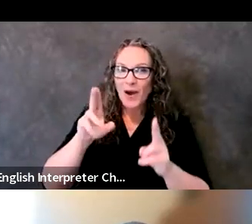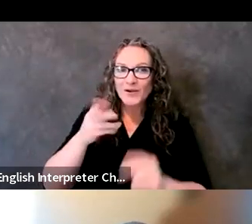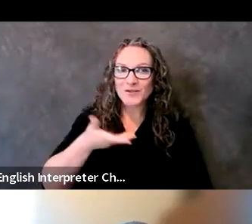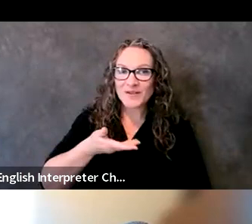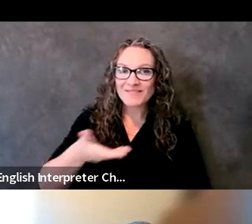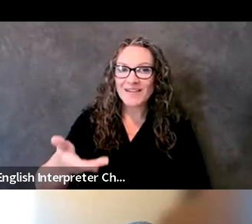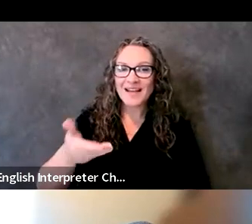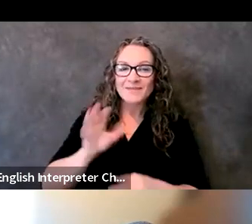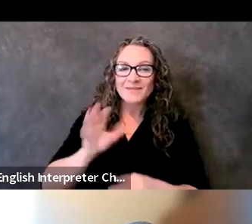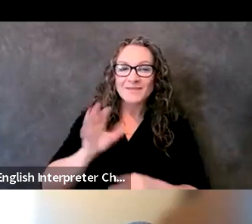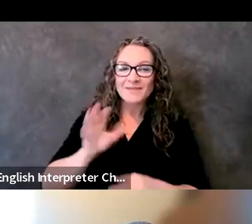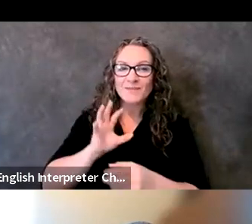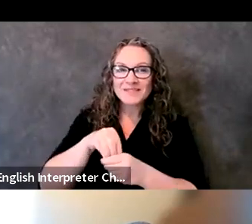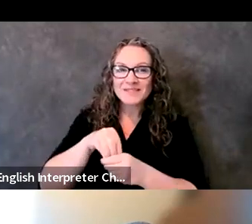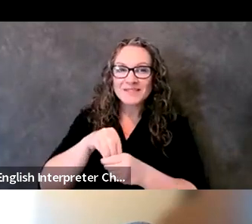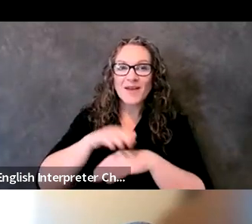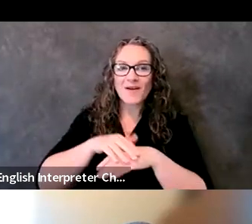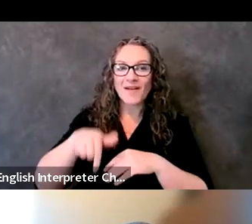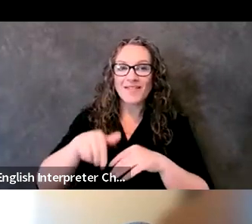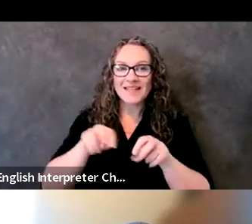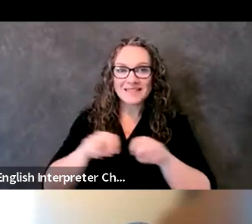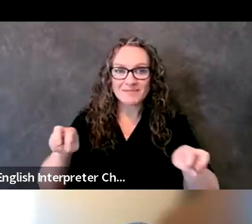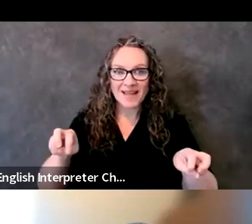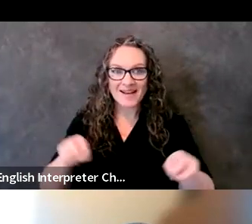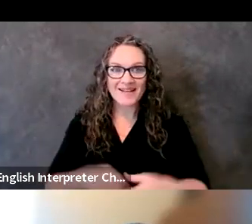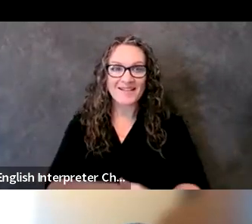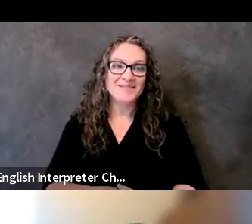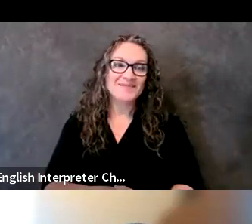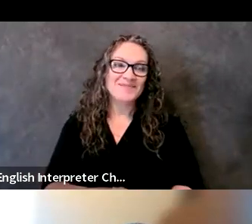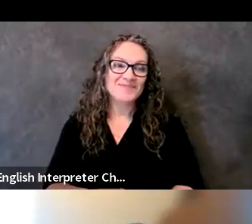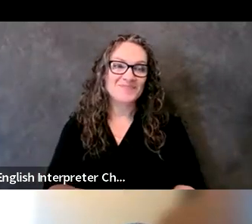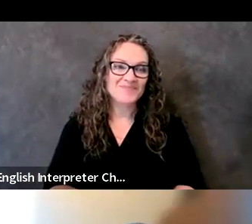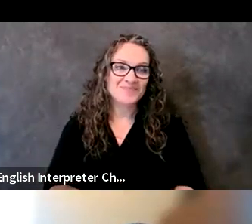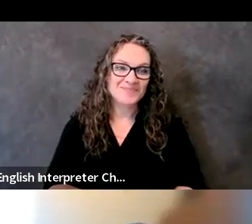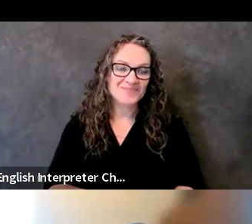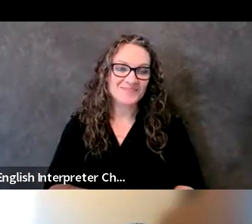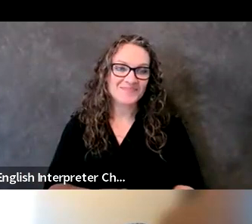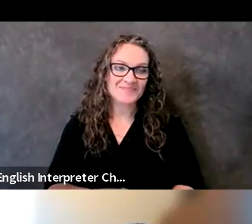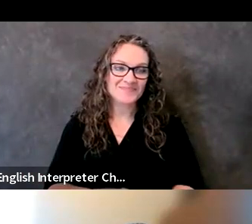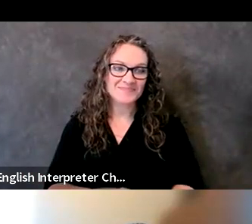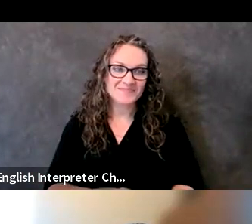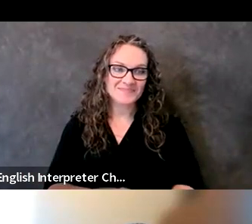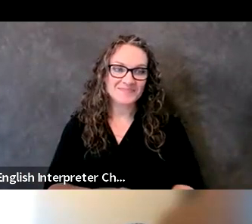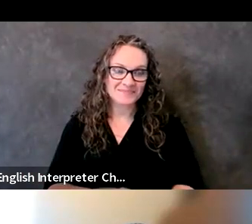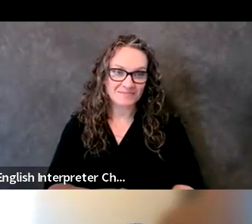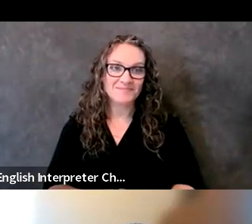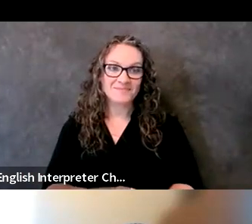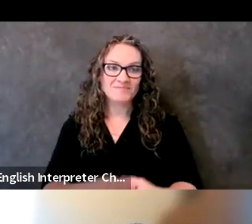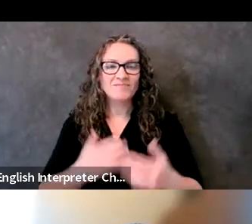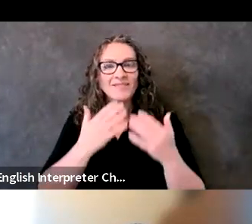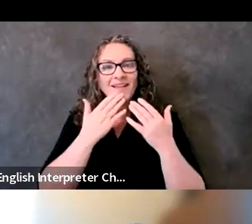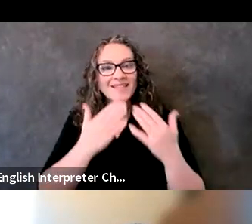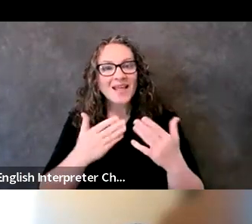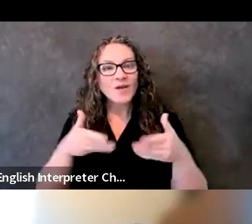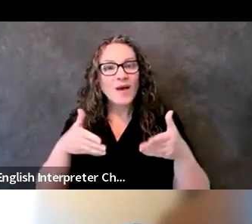to participate on this panel, and thank you for allowing me to focus